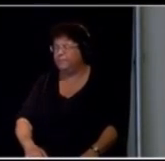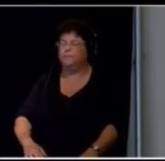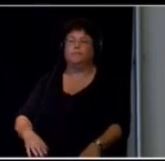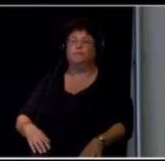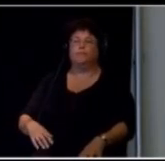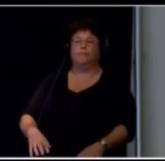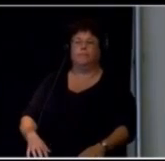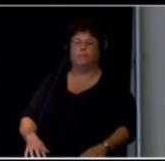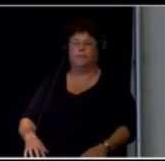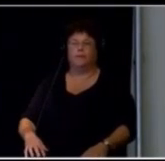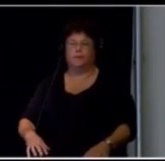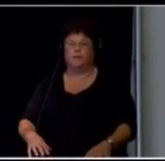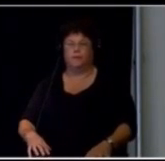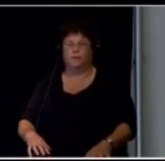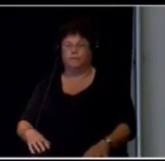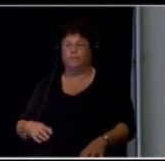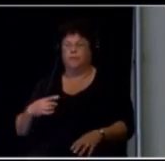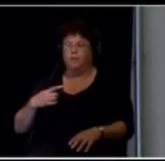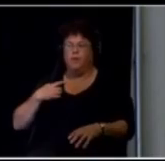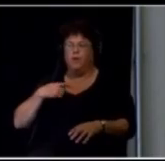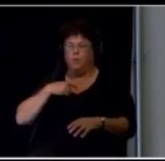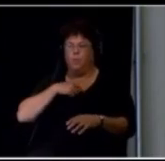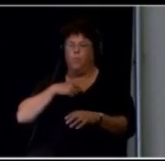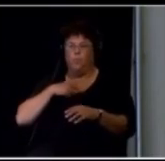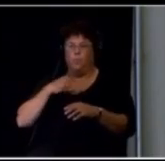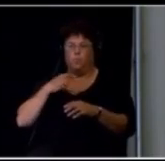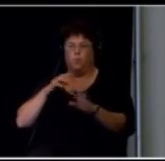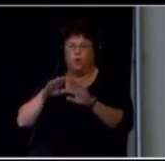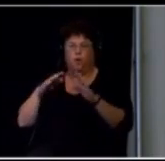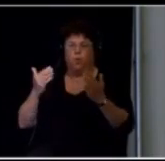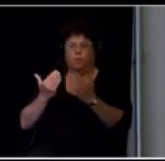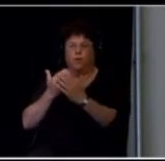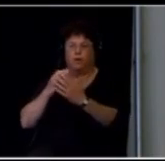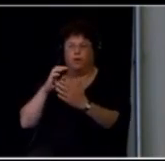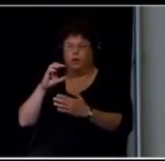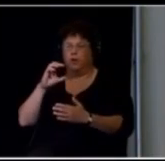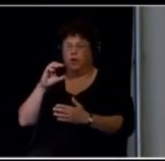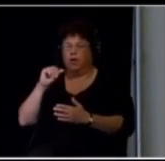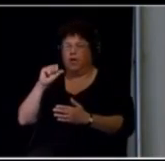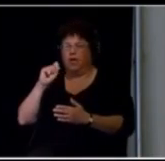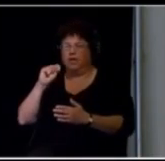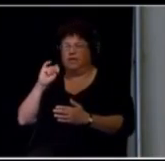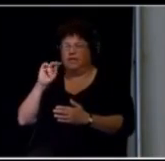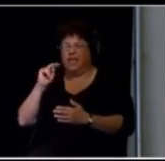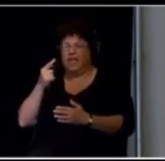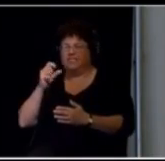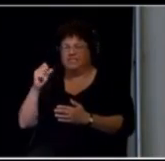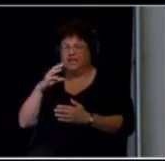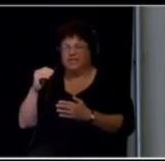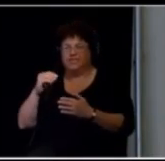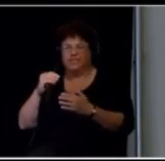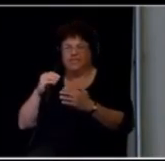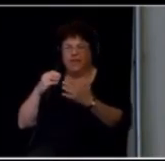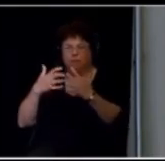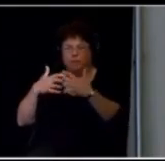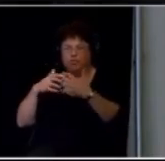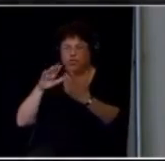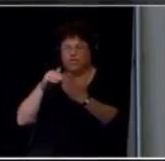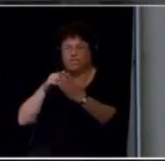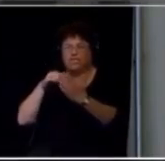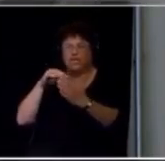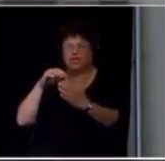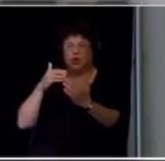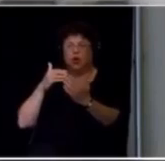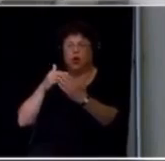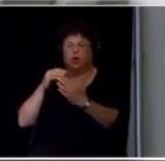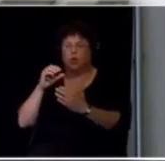We opened up a new castings and machining center in Lathrop, which is basically near Stockton. It's